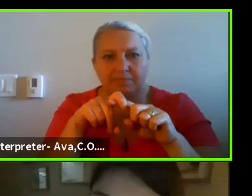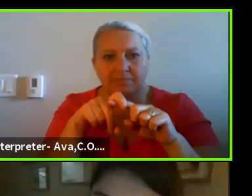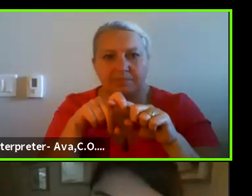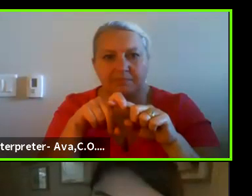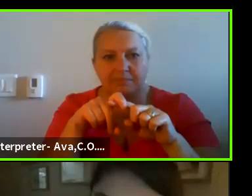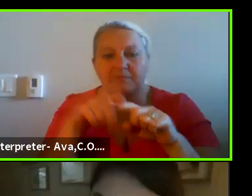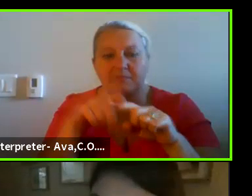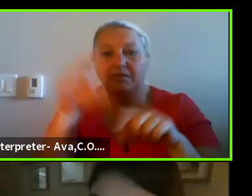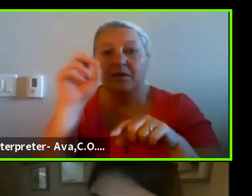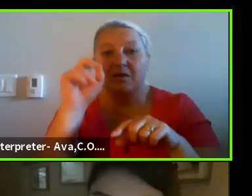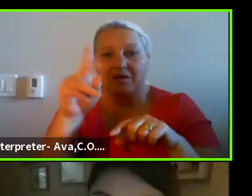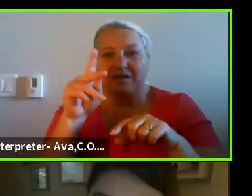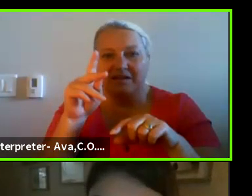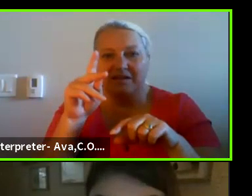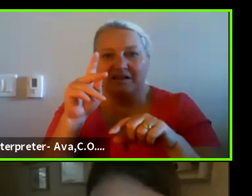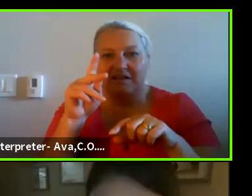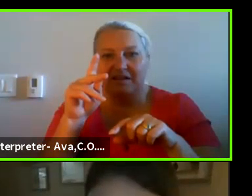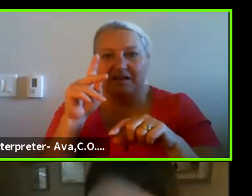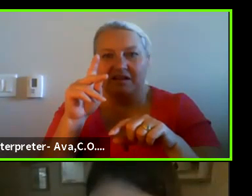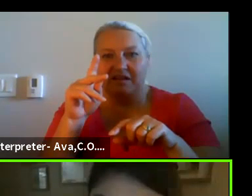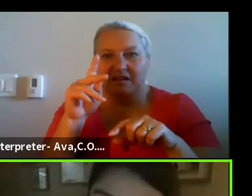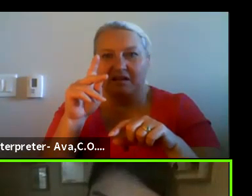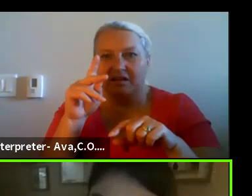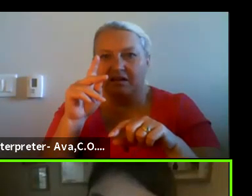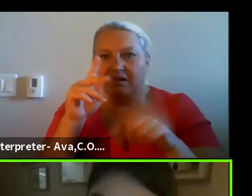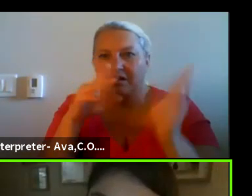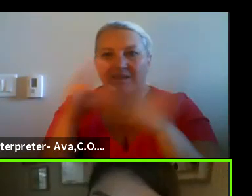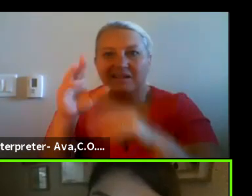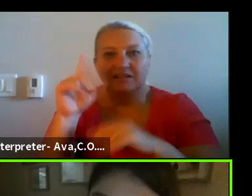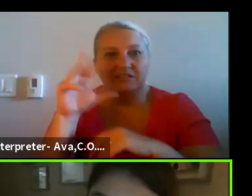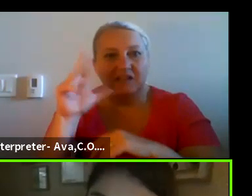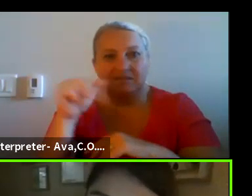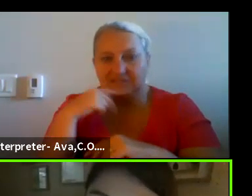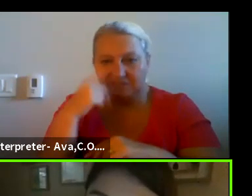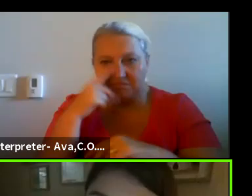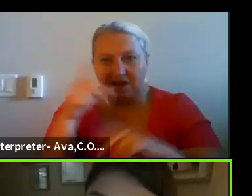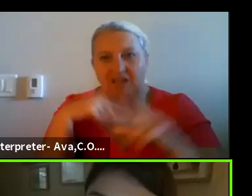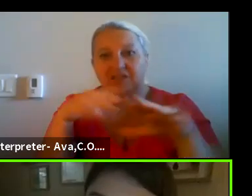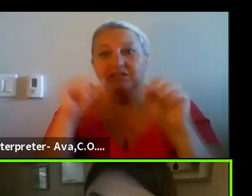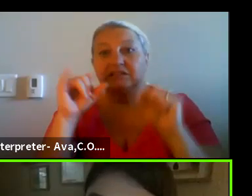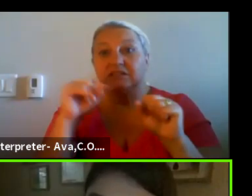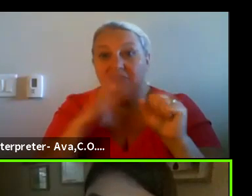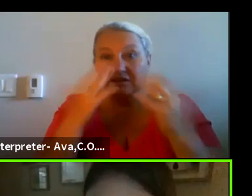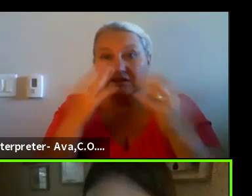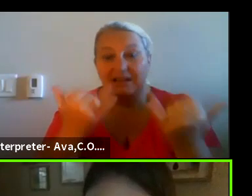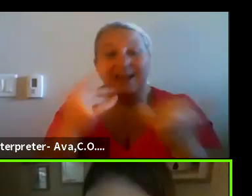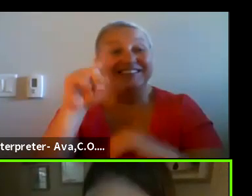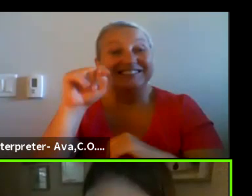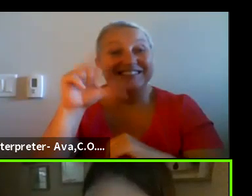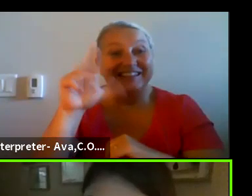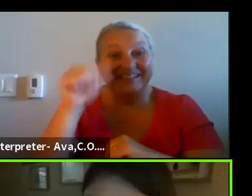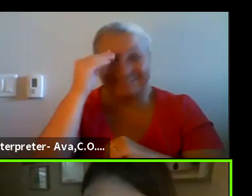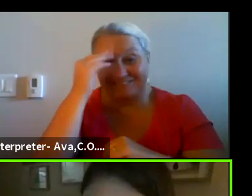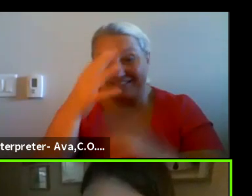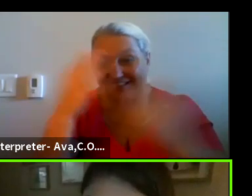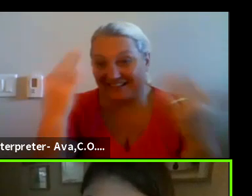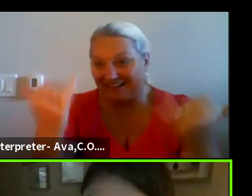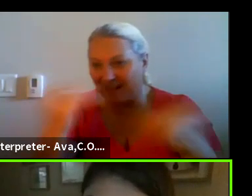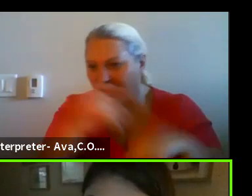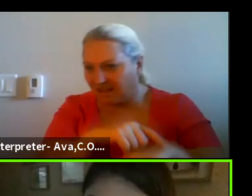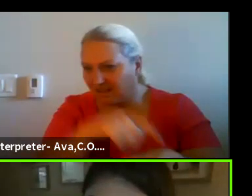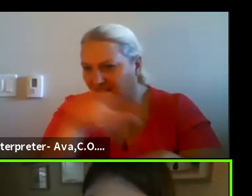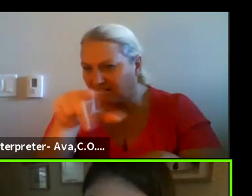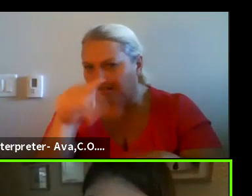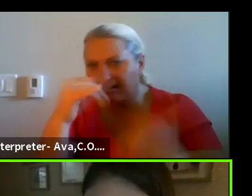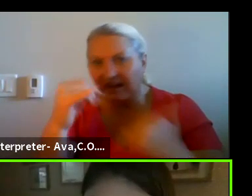Mm-hmm. Okay, I'll take it. I was seeing if Lindsay, if you wanted to jump in. All right, so it is 23 after your hour.